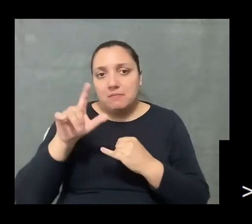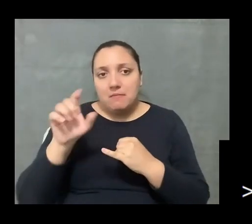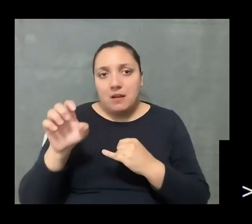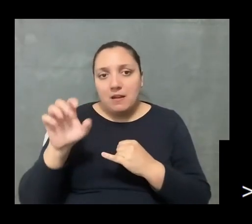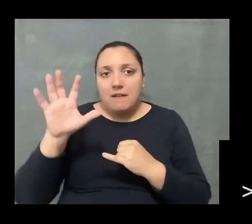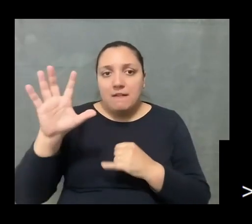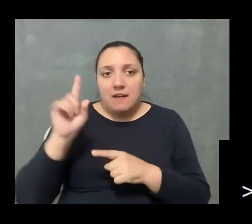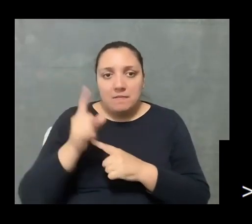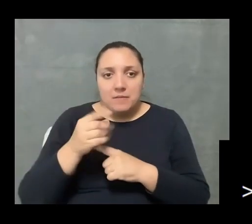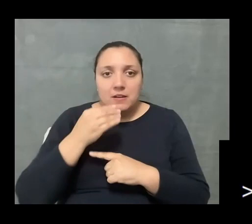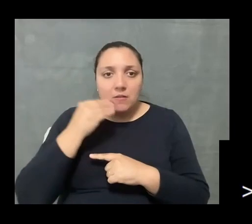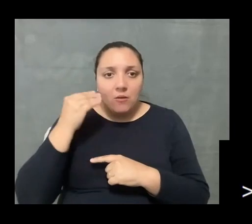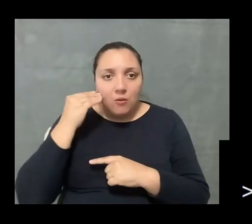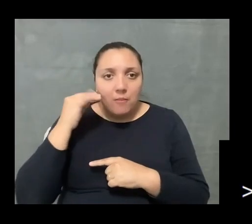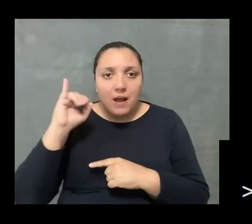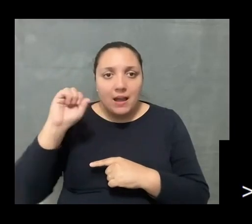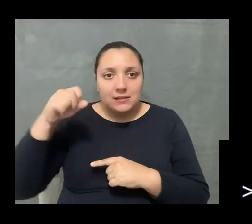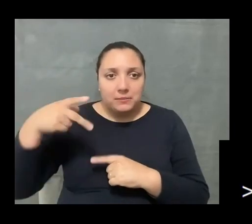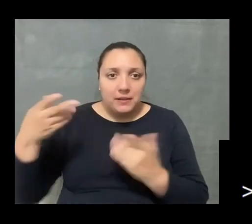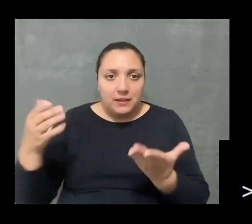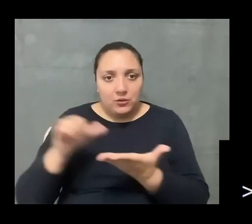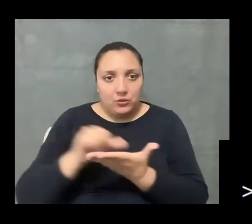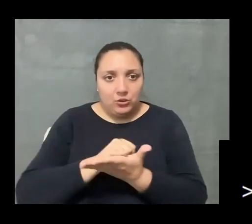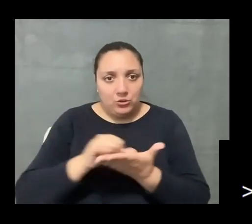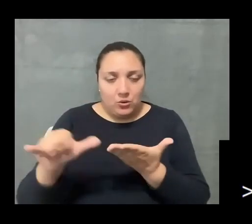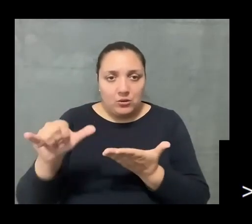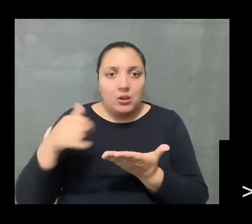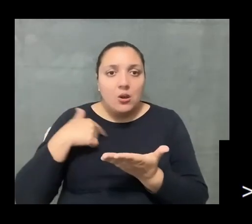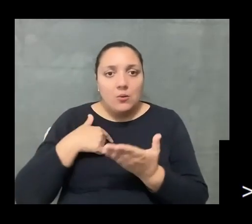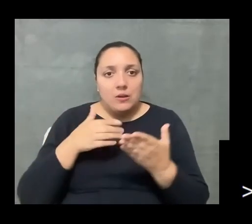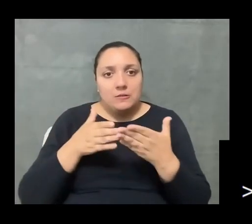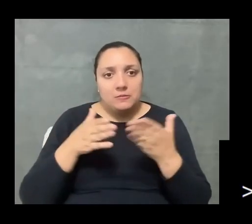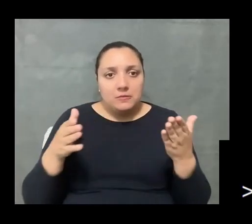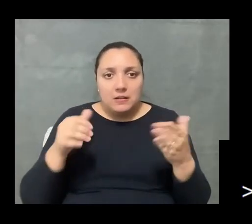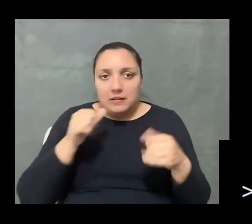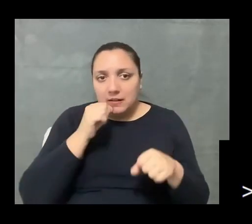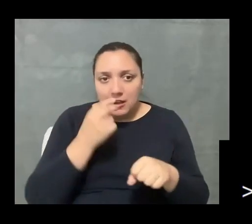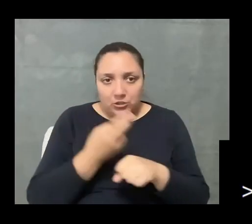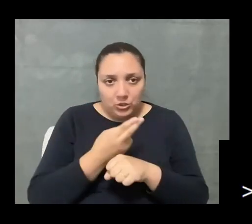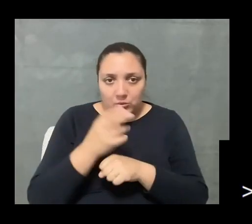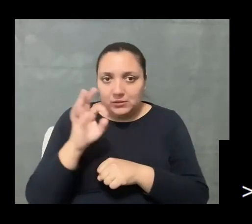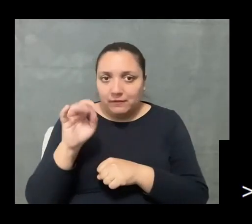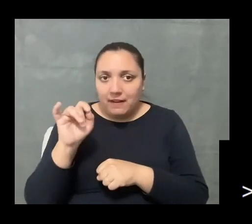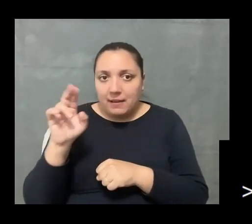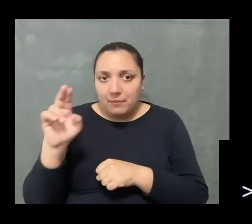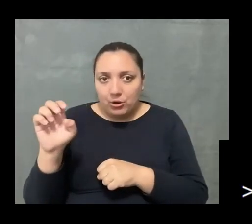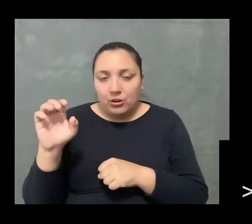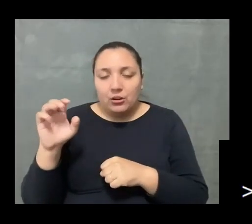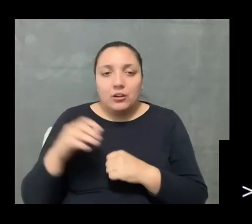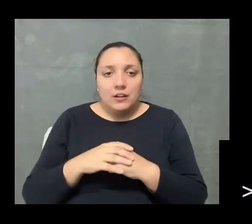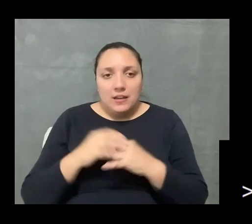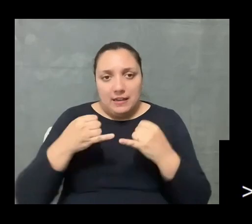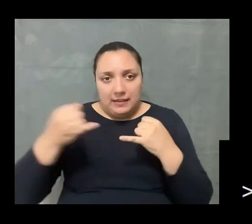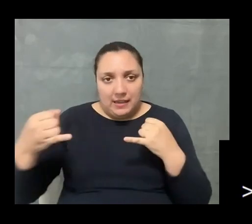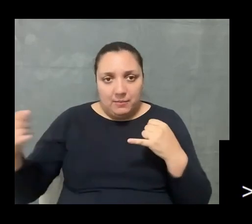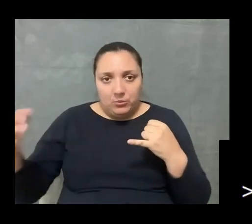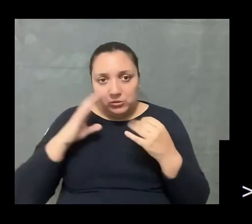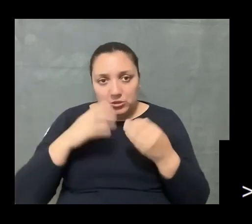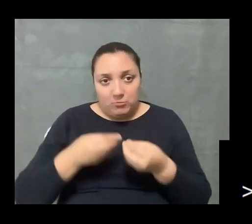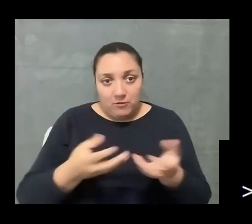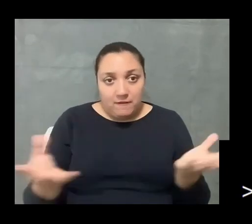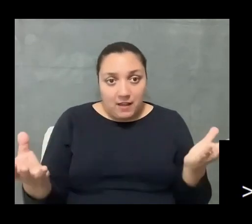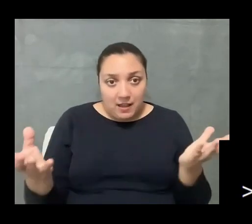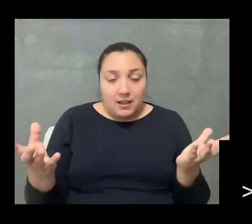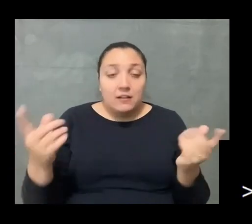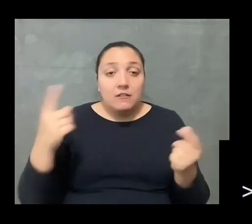here in New York. Flume generally uses unused fiber cables or open access networks to deliver fiber to